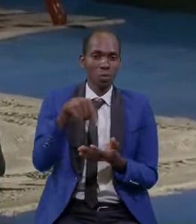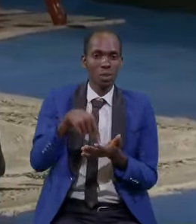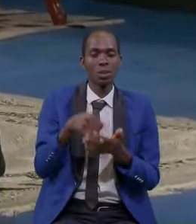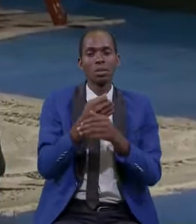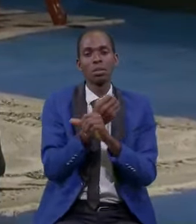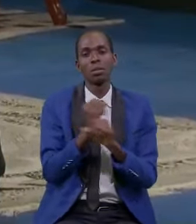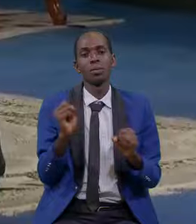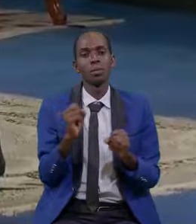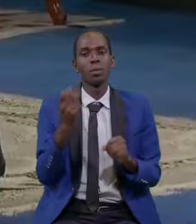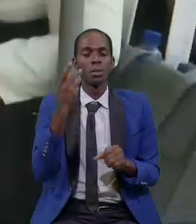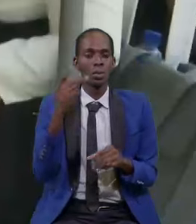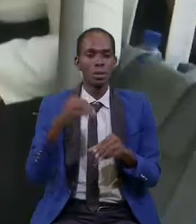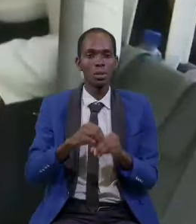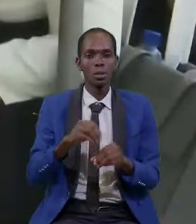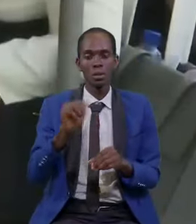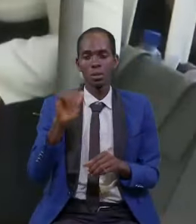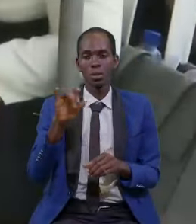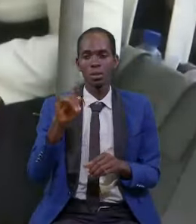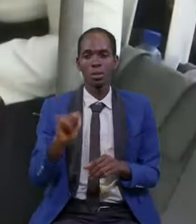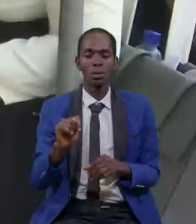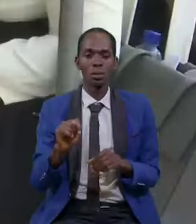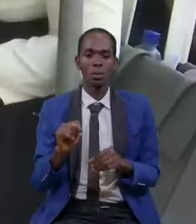Apostles chapter 2 verse 21.